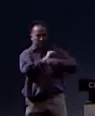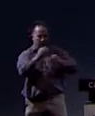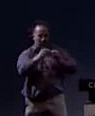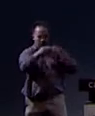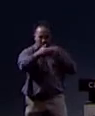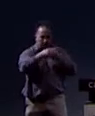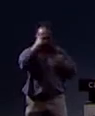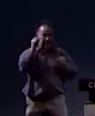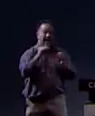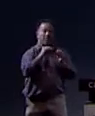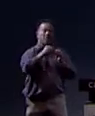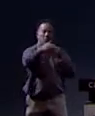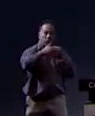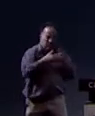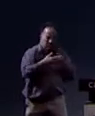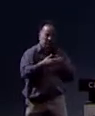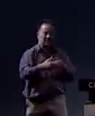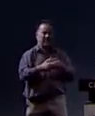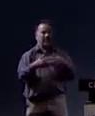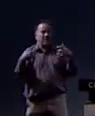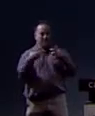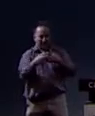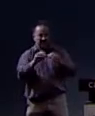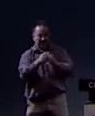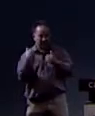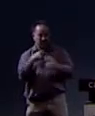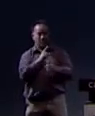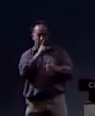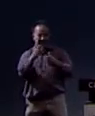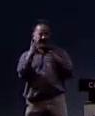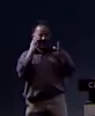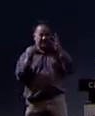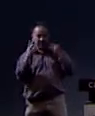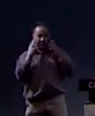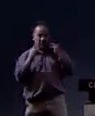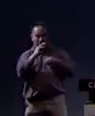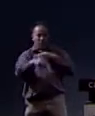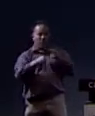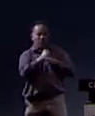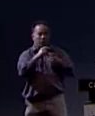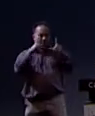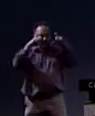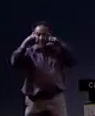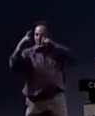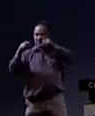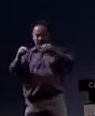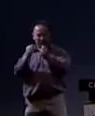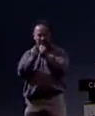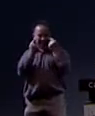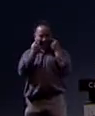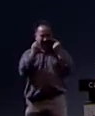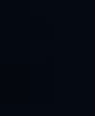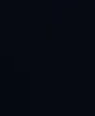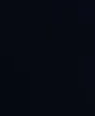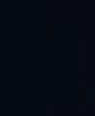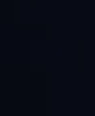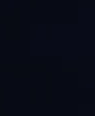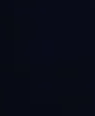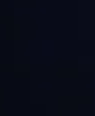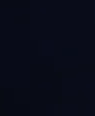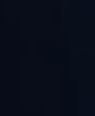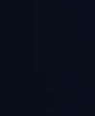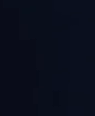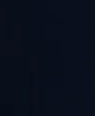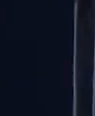closely matches the way we actually experience the world. You know, we don't take photographs with our eyes, and if you get into visual science, it